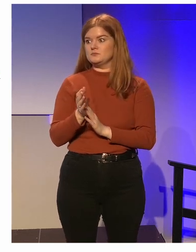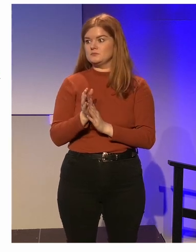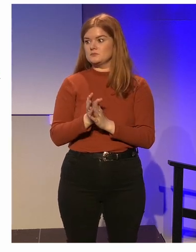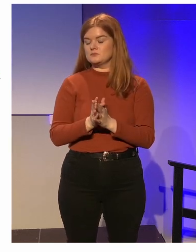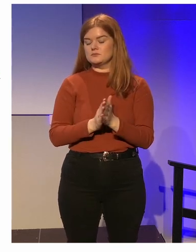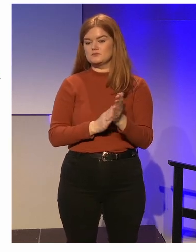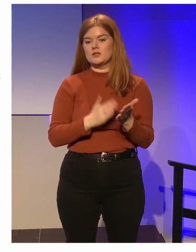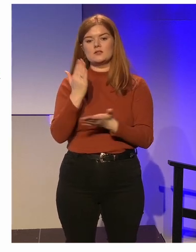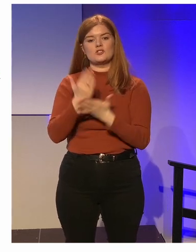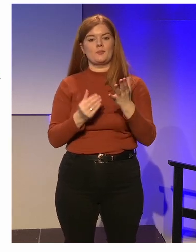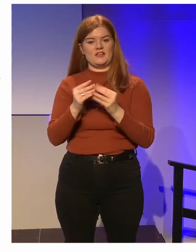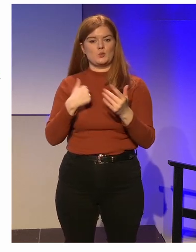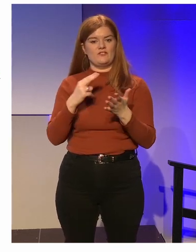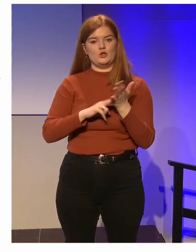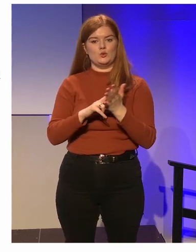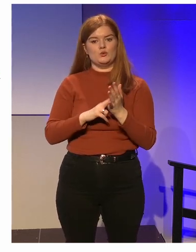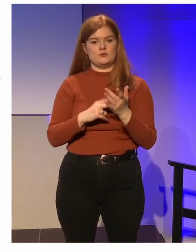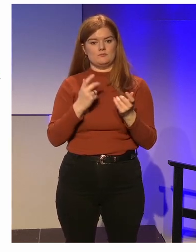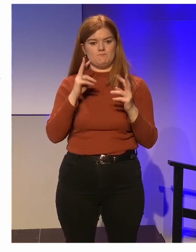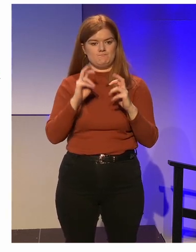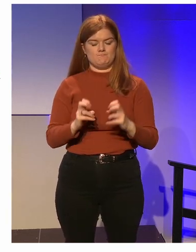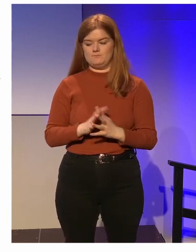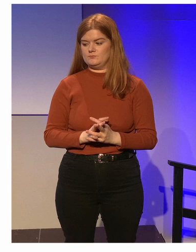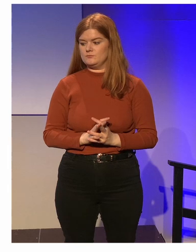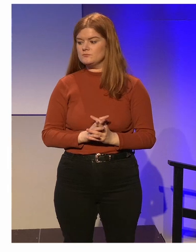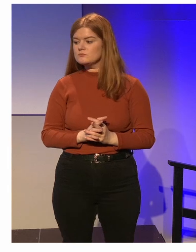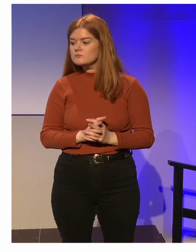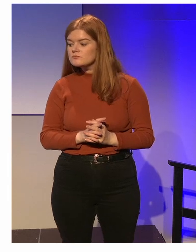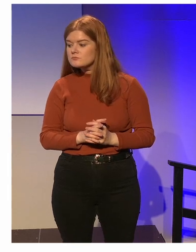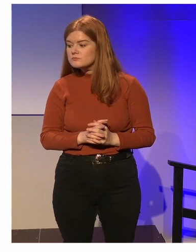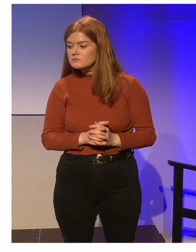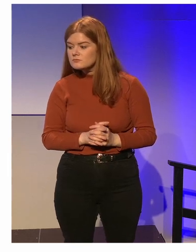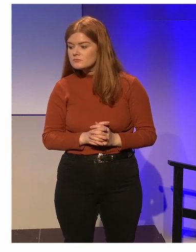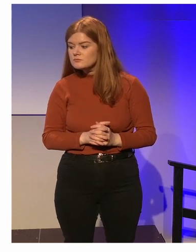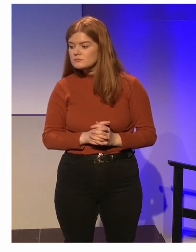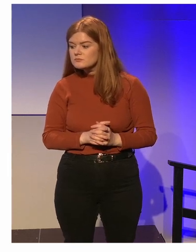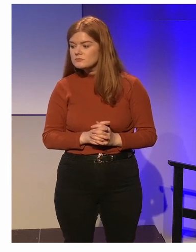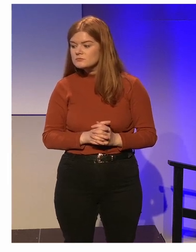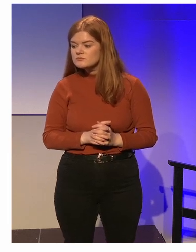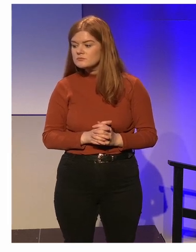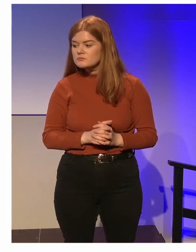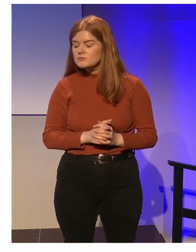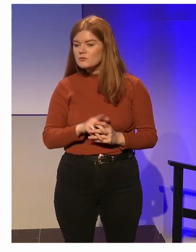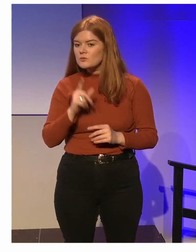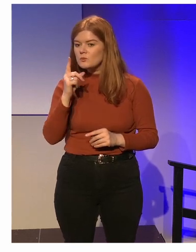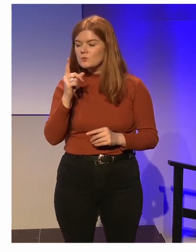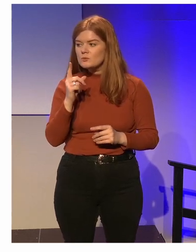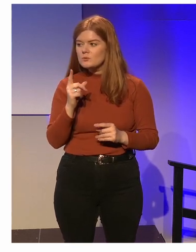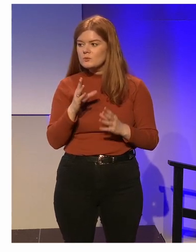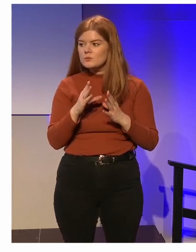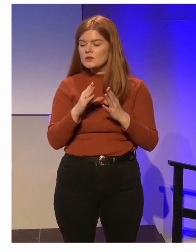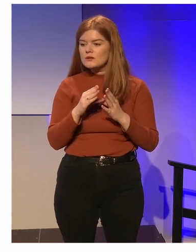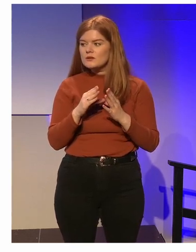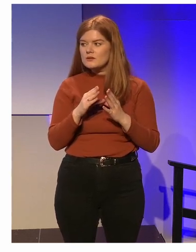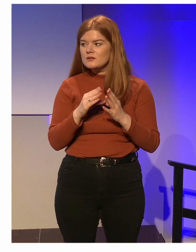parts that we've used to operationalise the continuum. The thing about universal design for learning in our school is that what